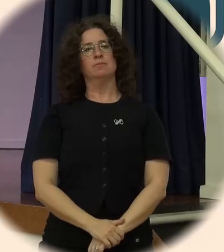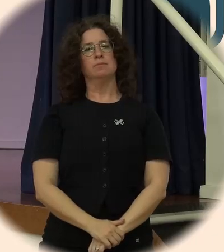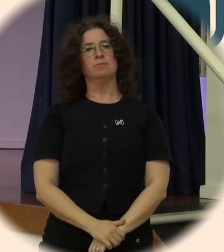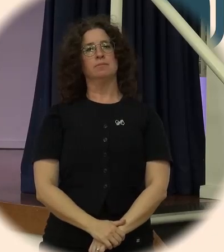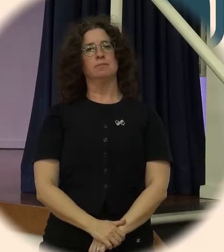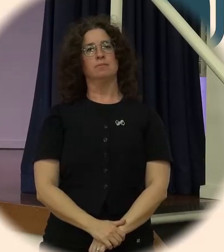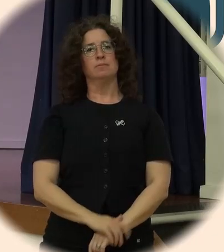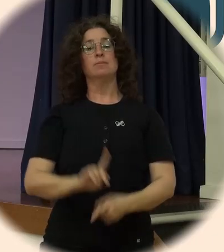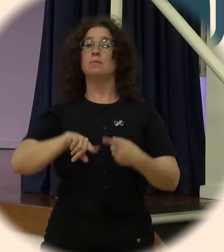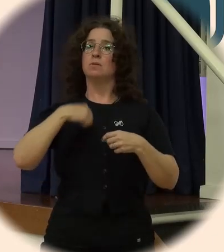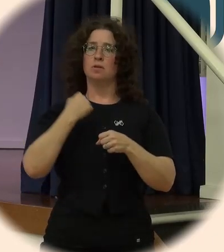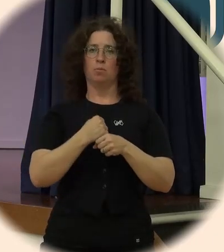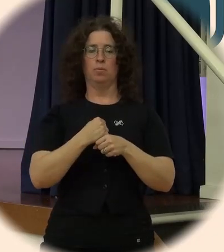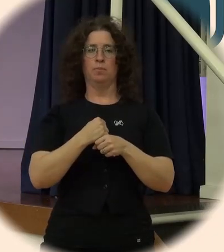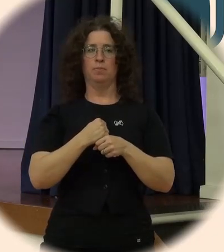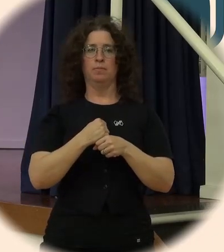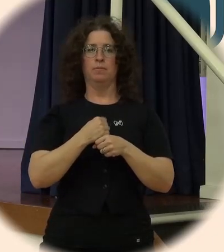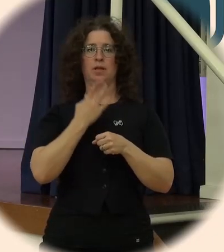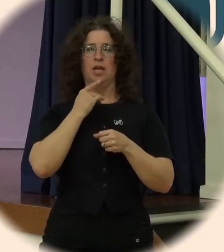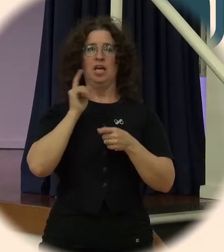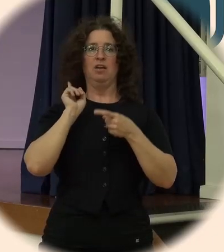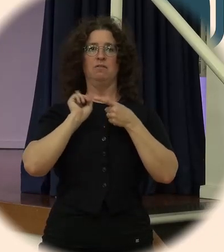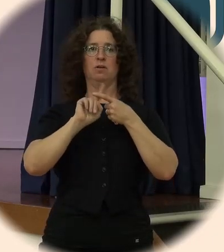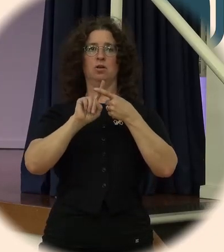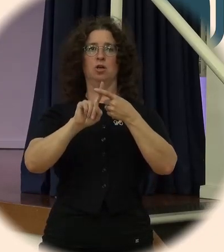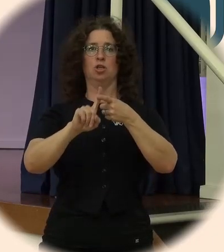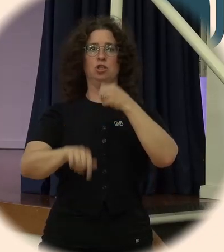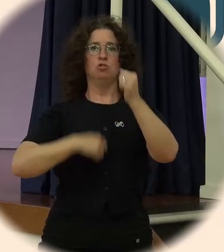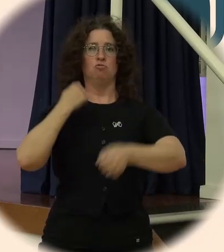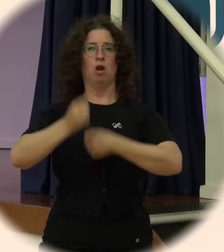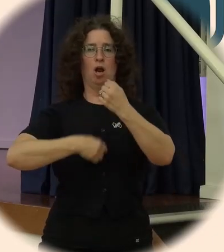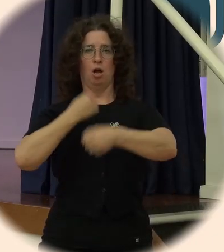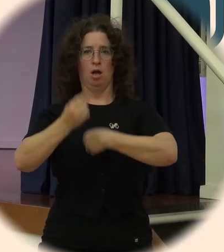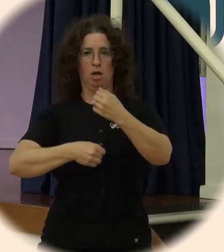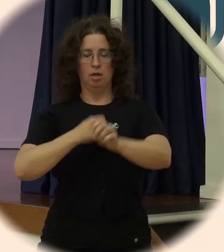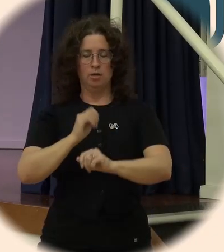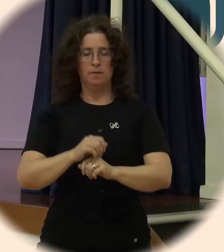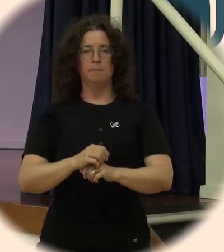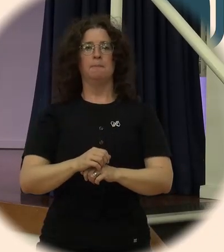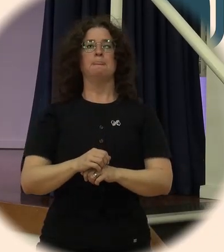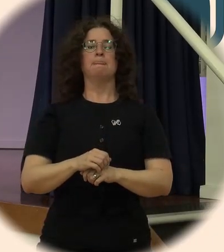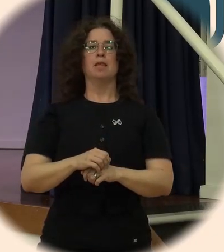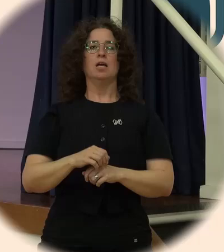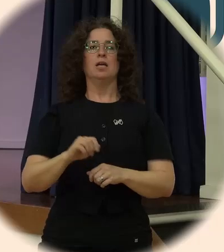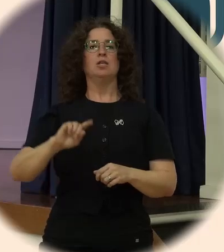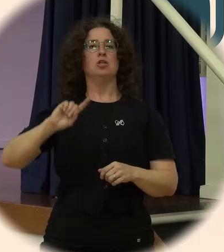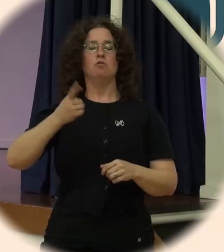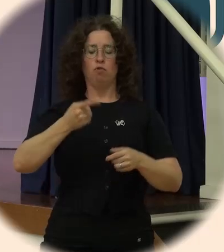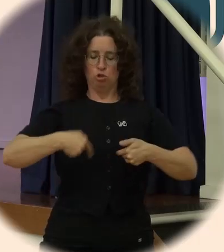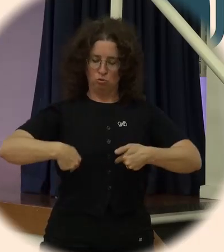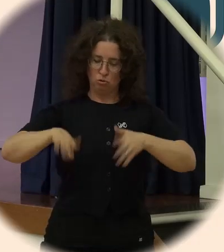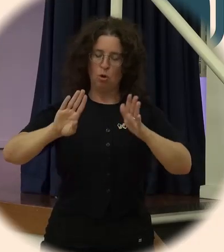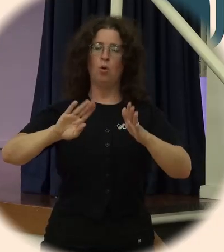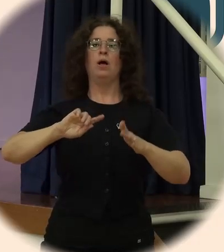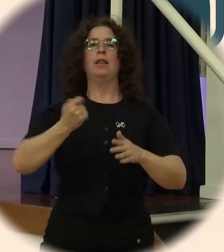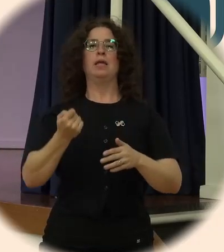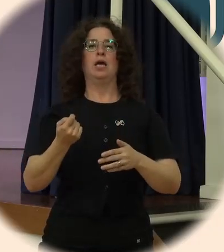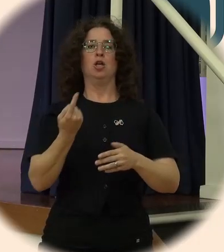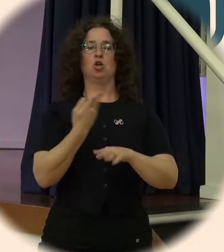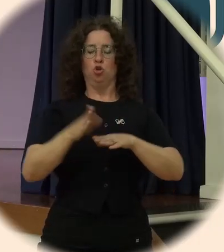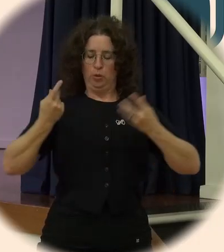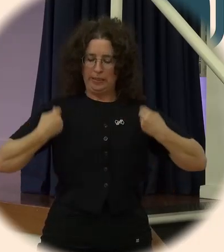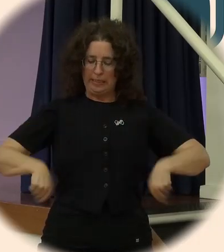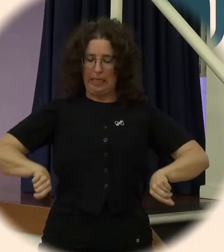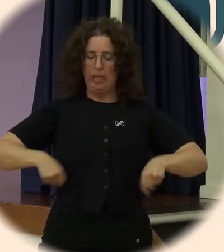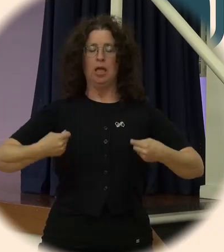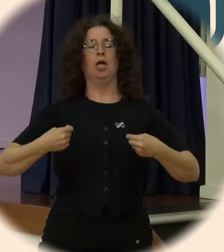For example, in an endless runner, you could ship the core game first, then stream in new levels, skins, or seasonal events later,